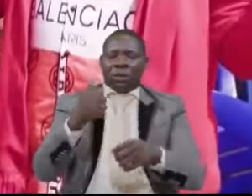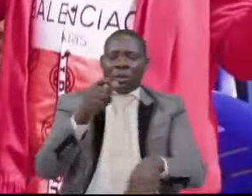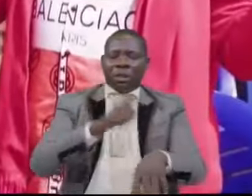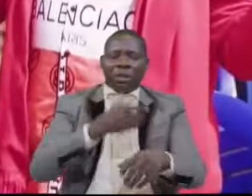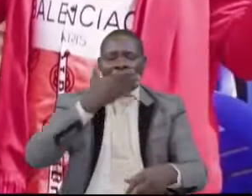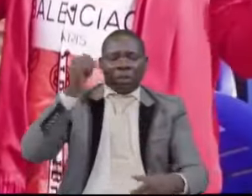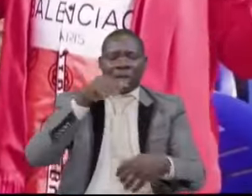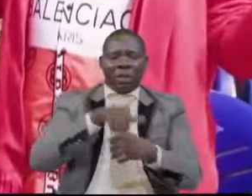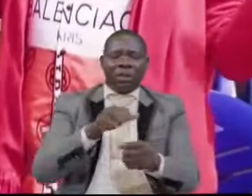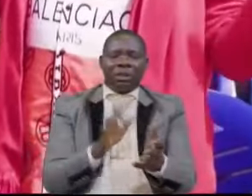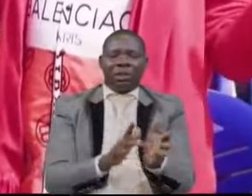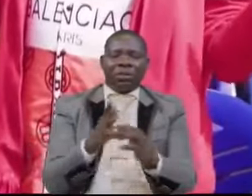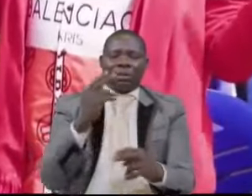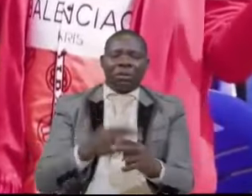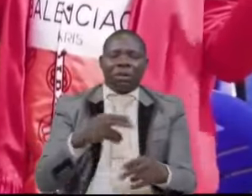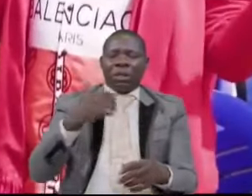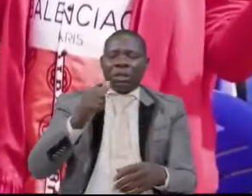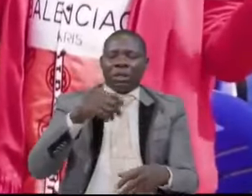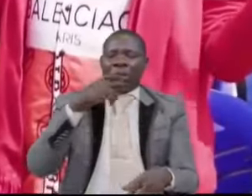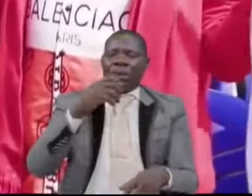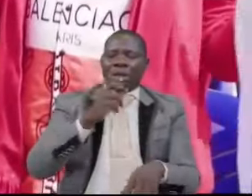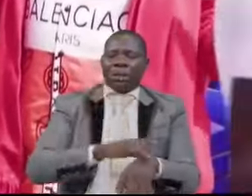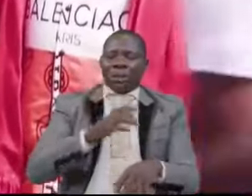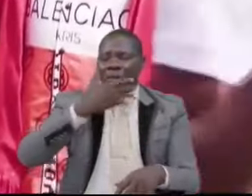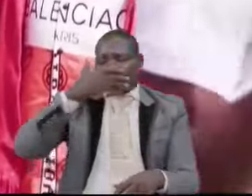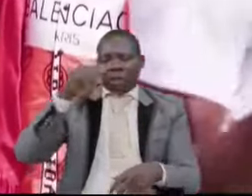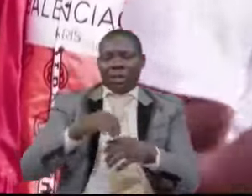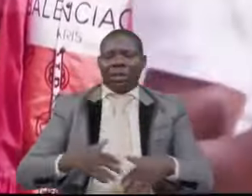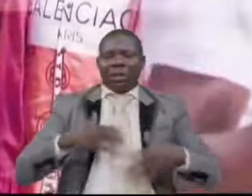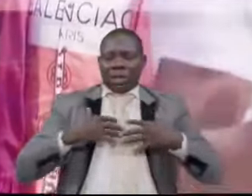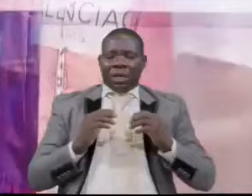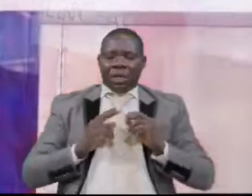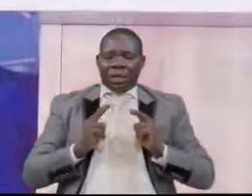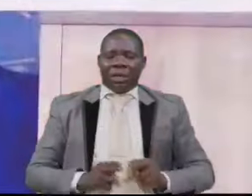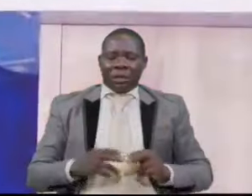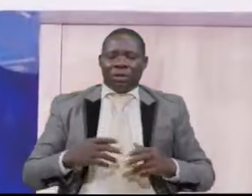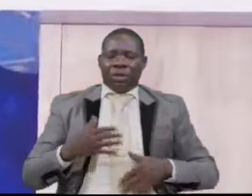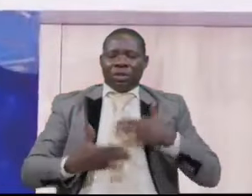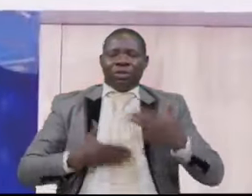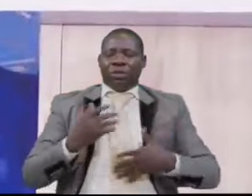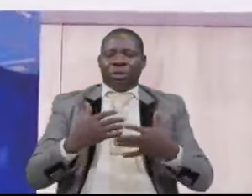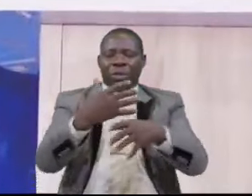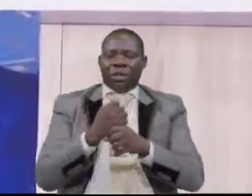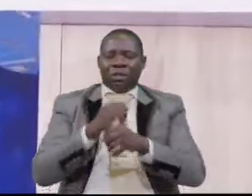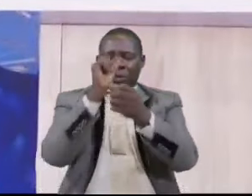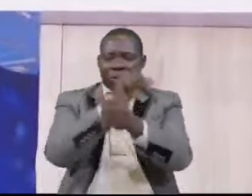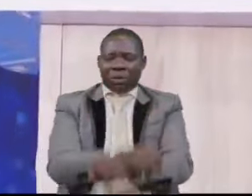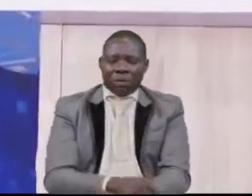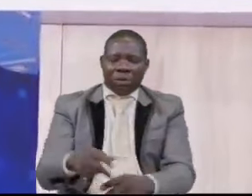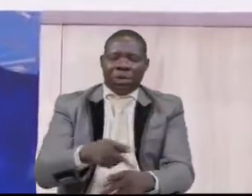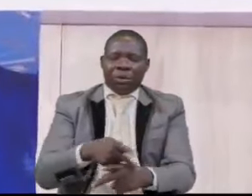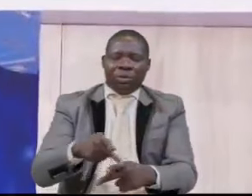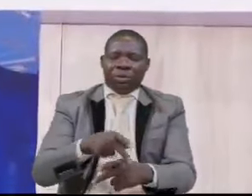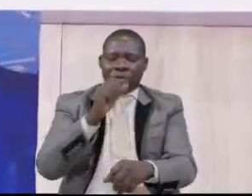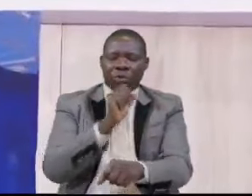10 times better in health, in joy, in achievement, in conquering, in profession, in life. Everything in